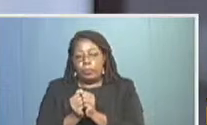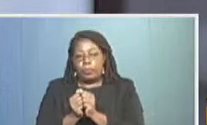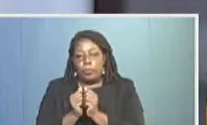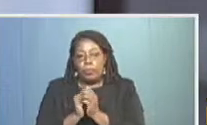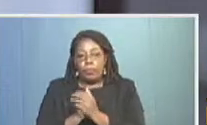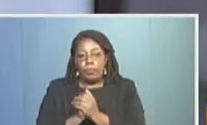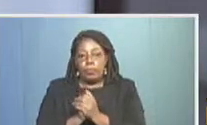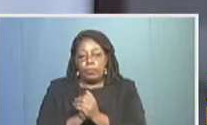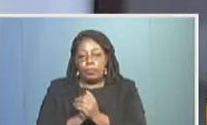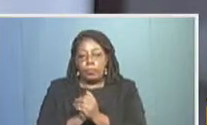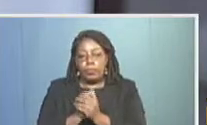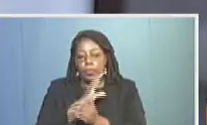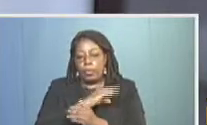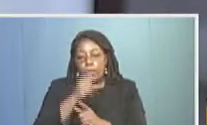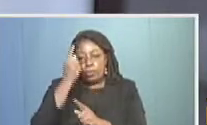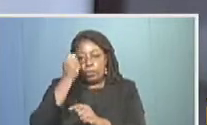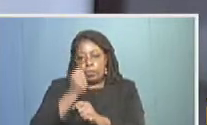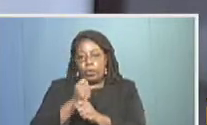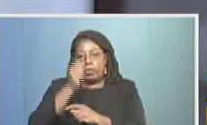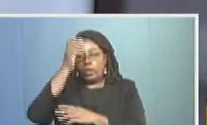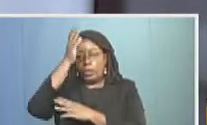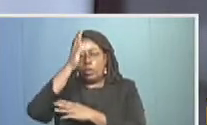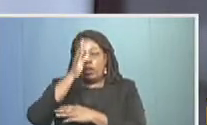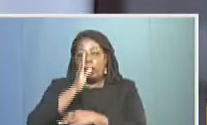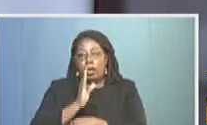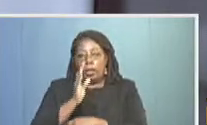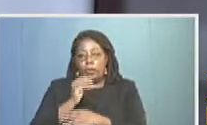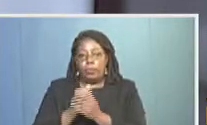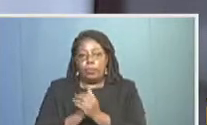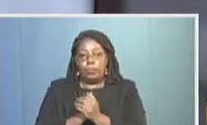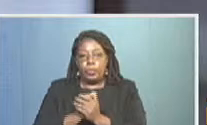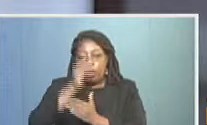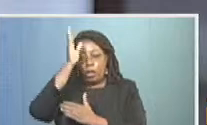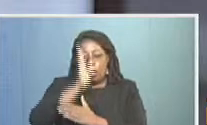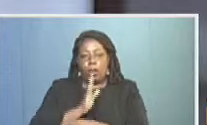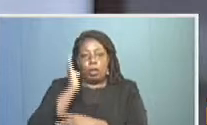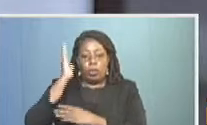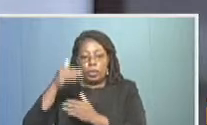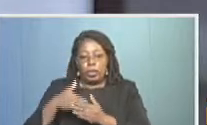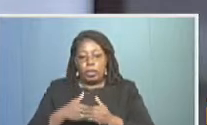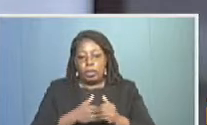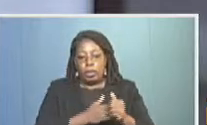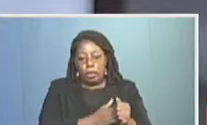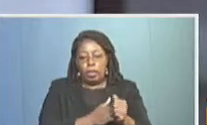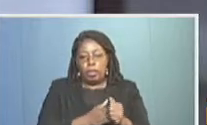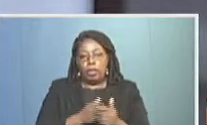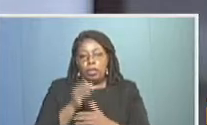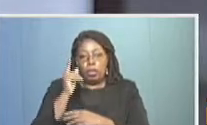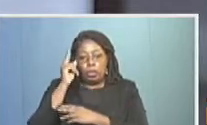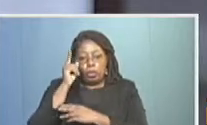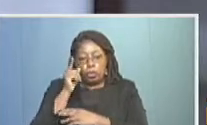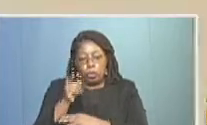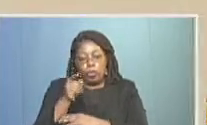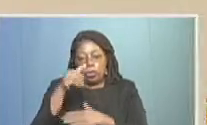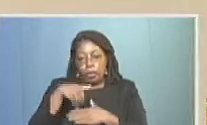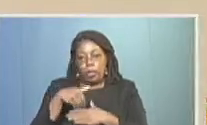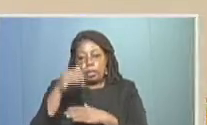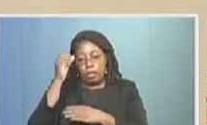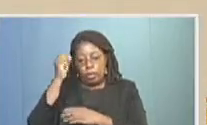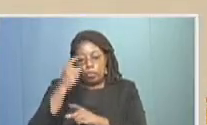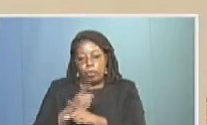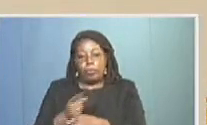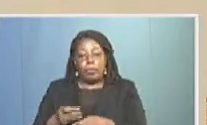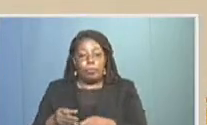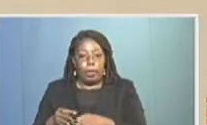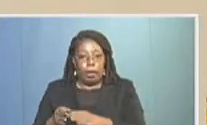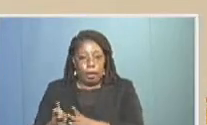lines, and trust God. God will lead you into his paths. With schools set to